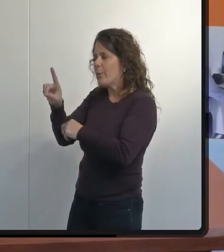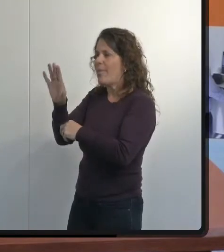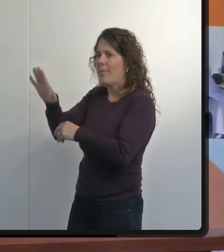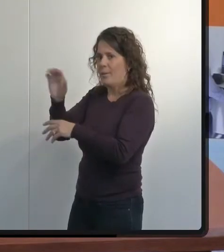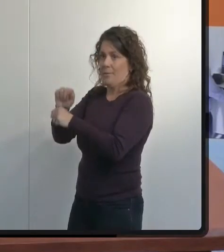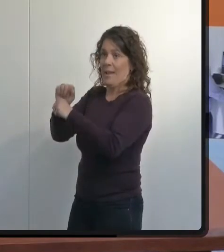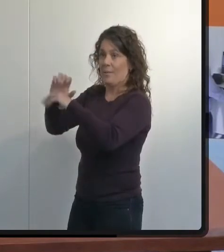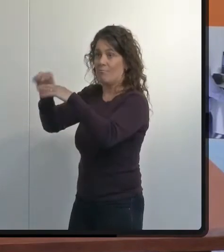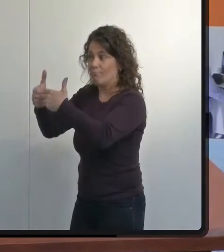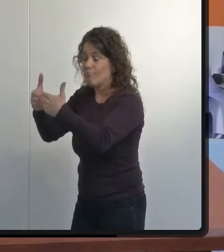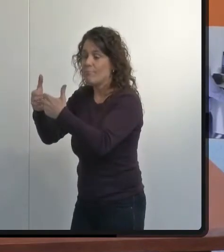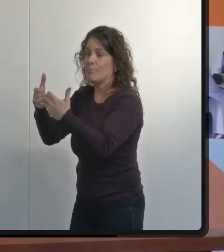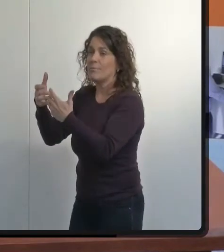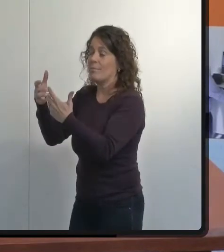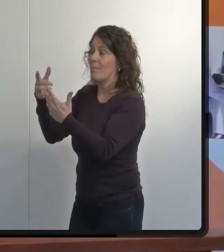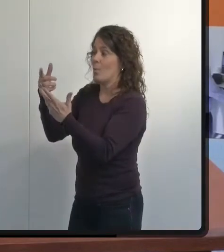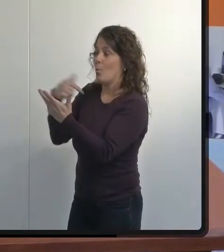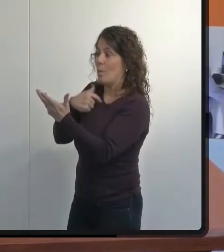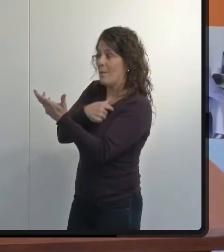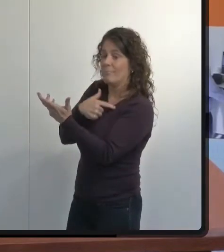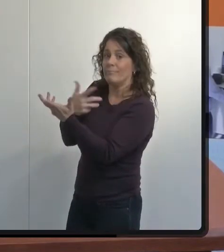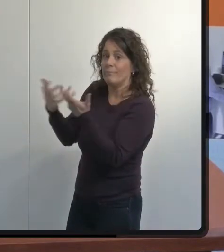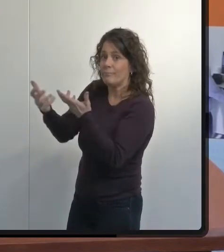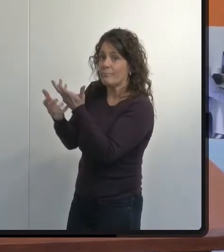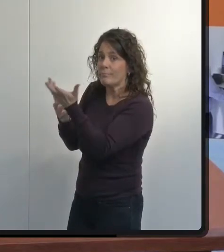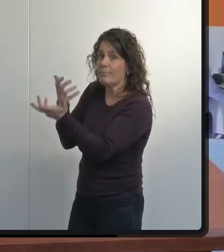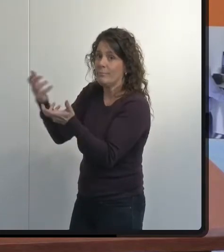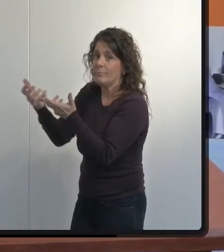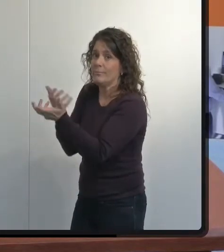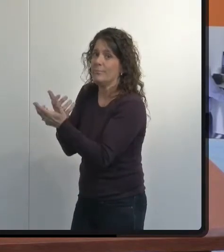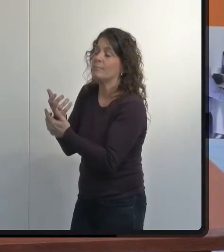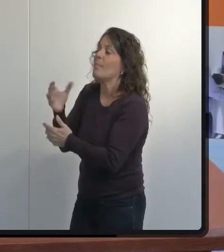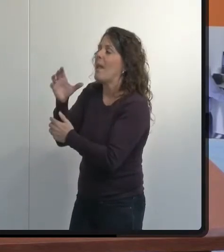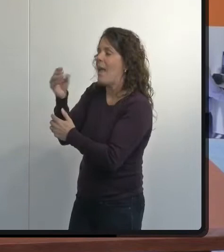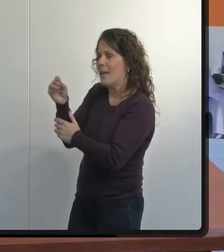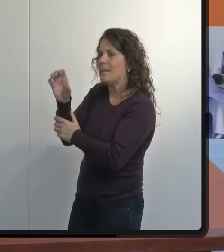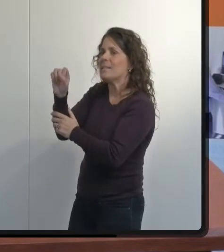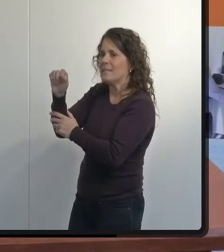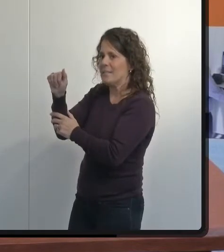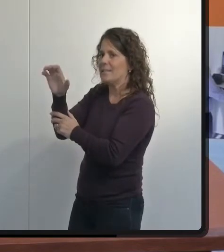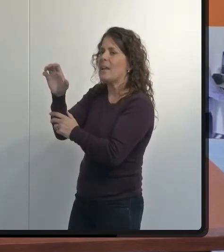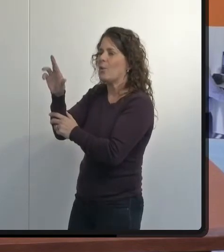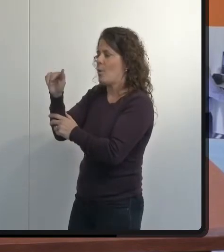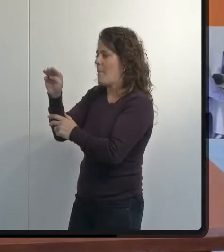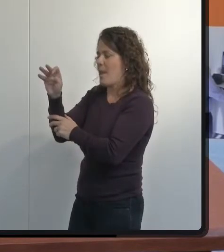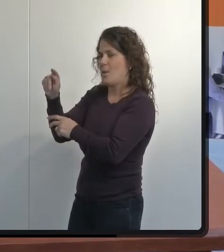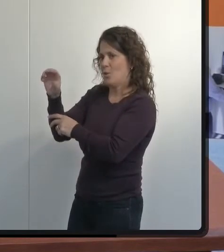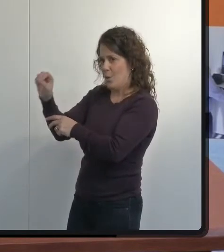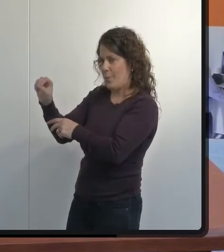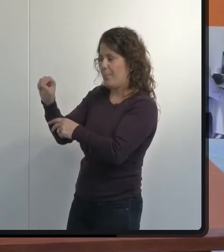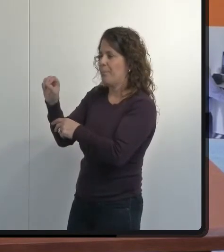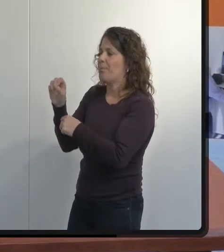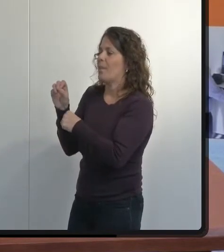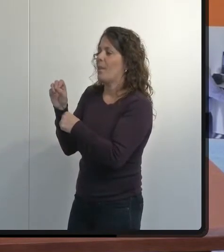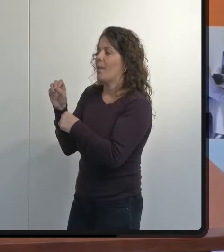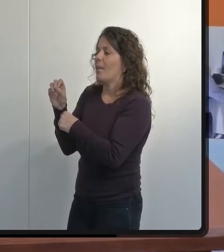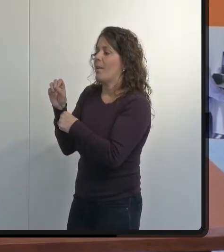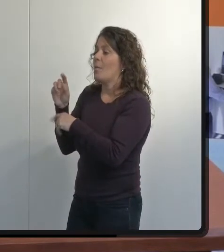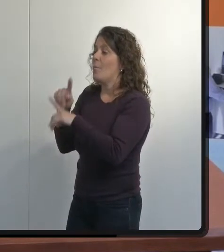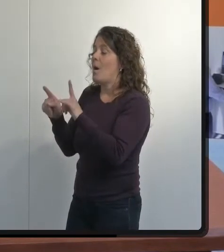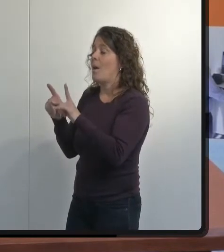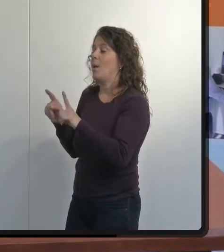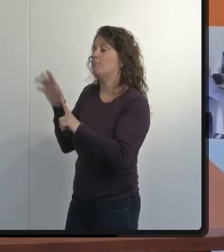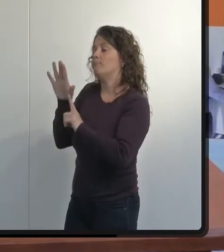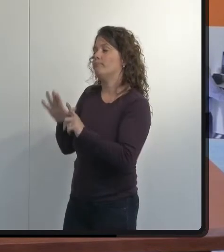informed, we are updated by that task force. And the guesstimate is that by the